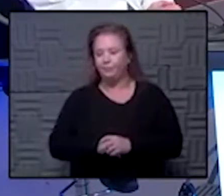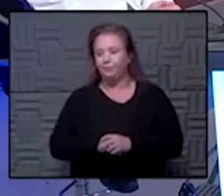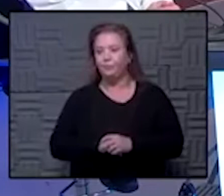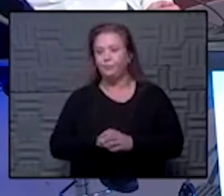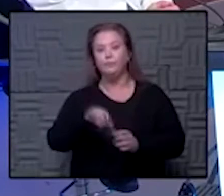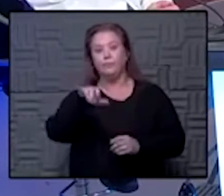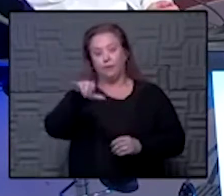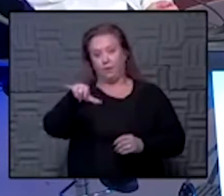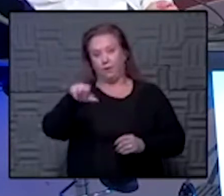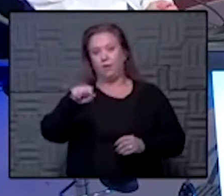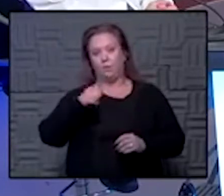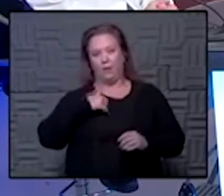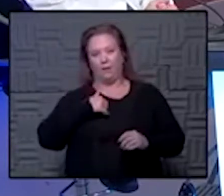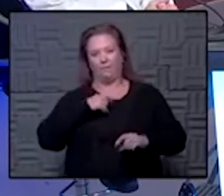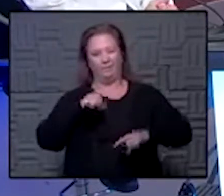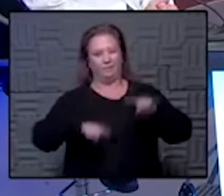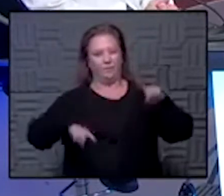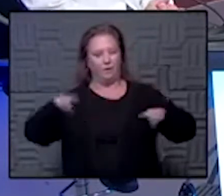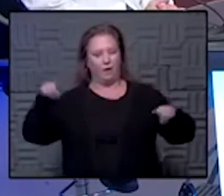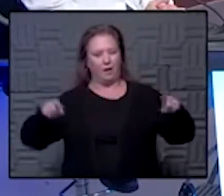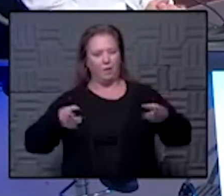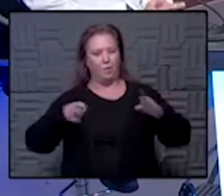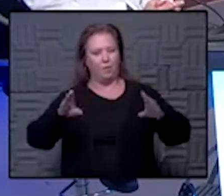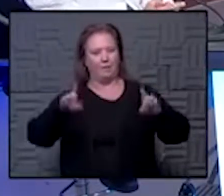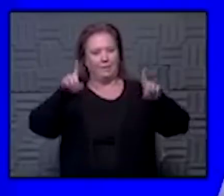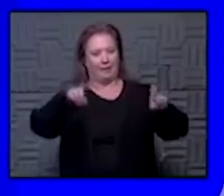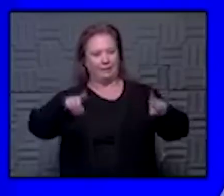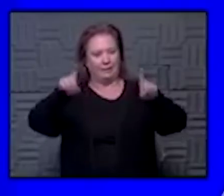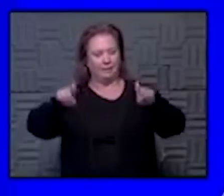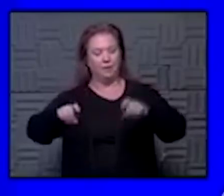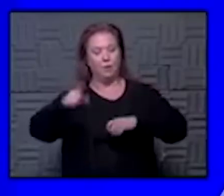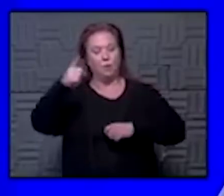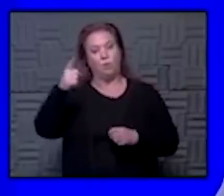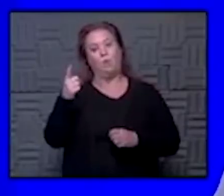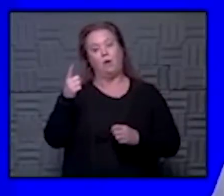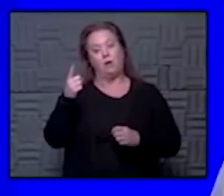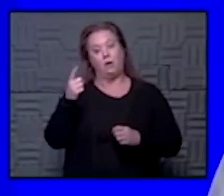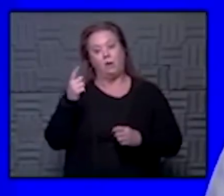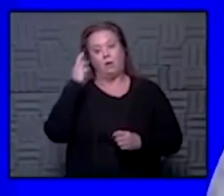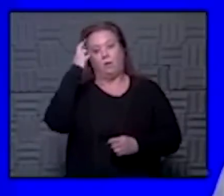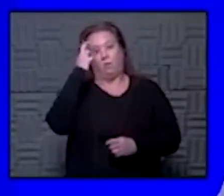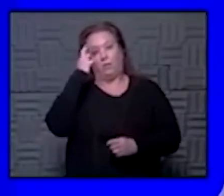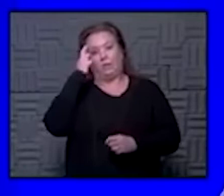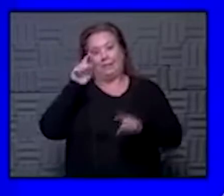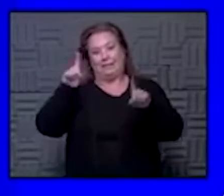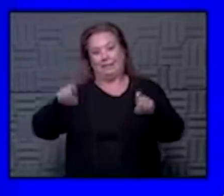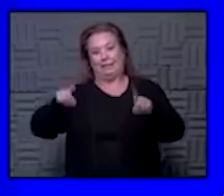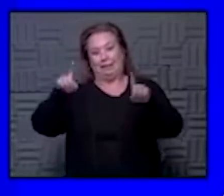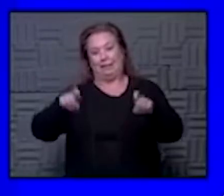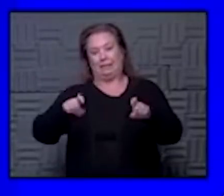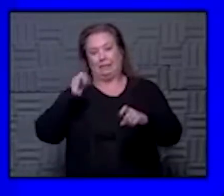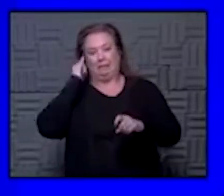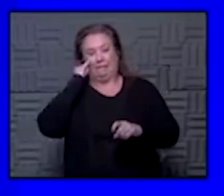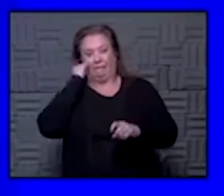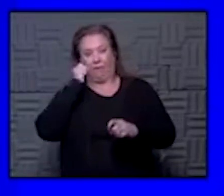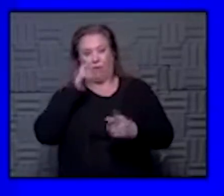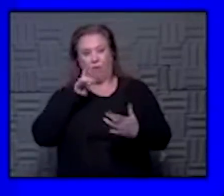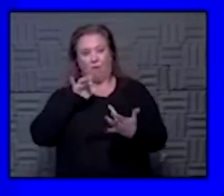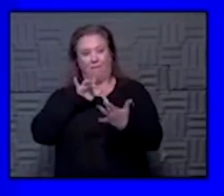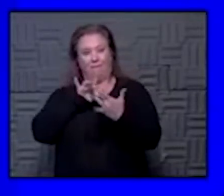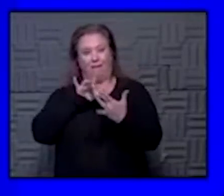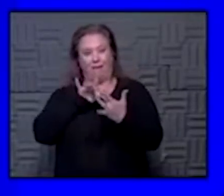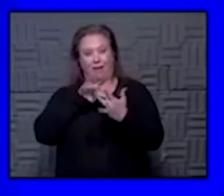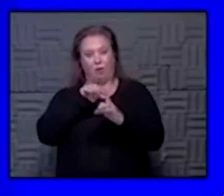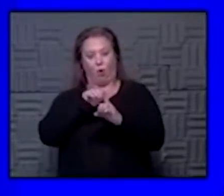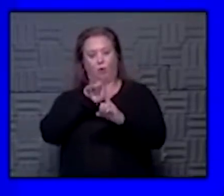we do have different mechanisms of getting tested. We know that one of the reasons to get tested is if you are a contact or